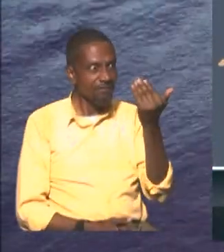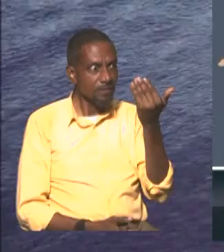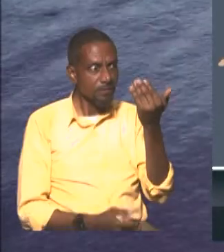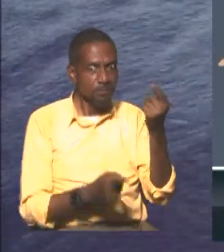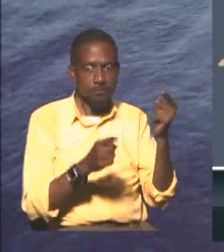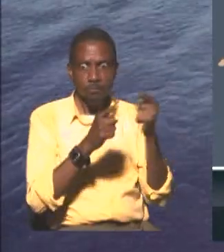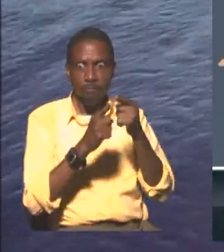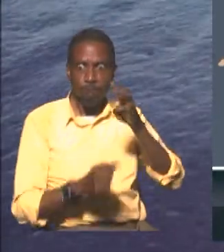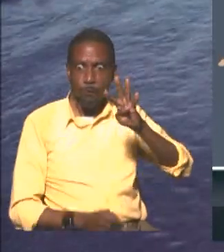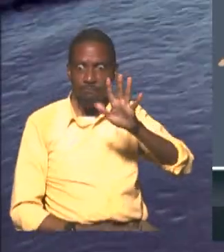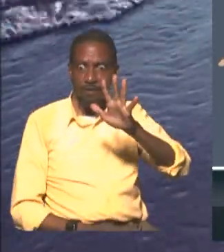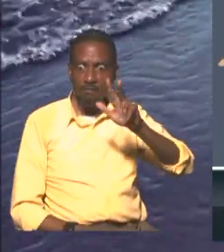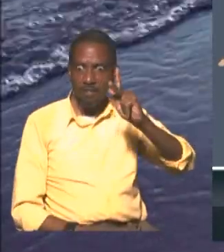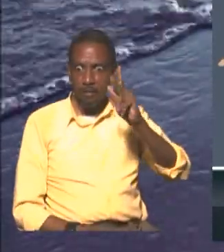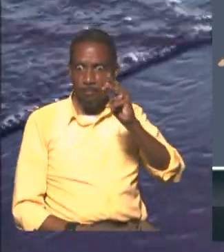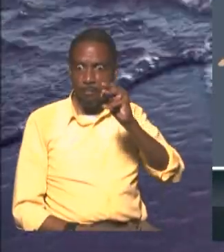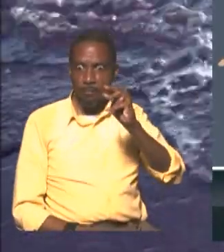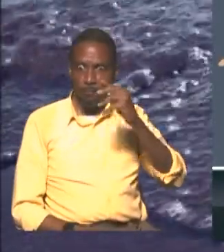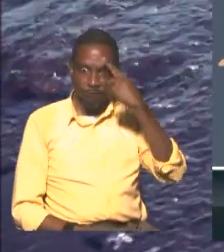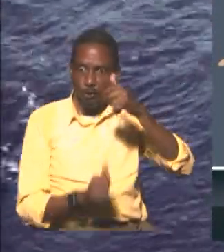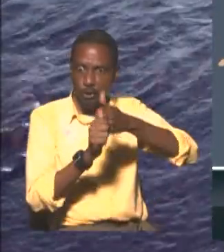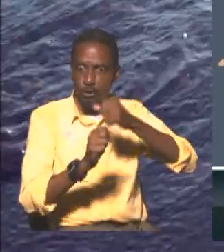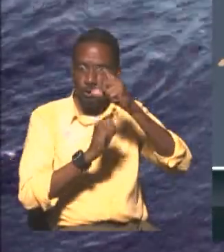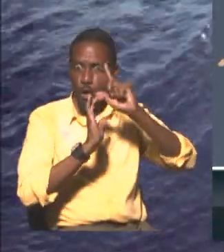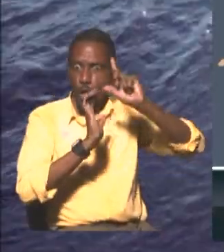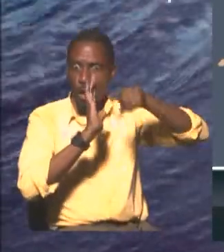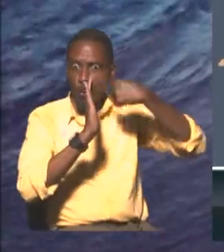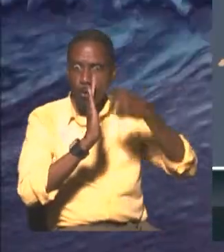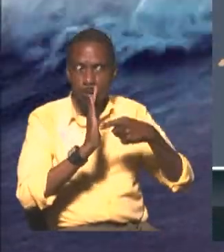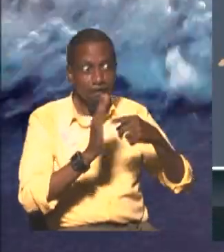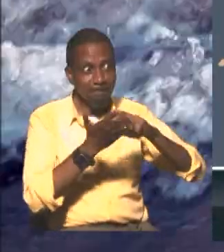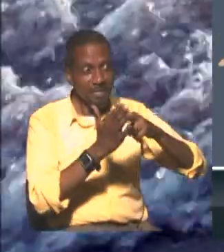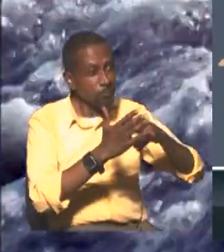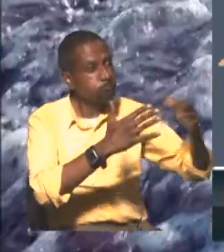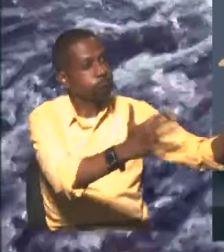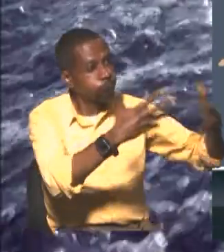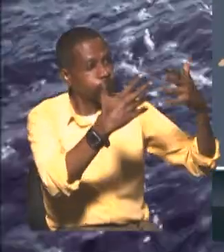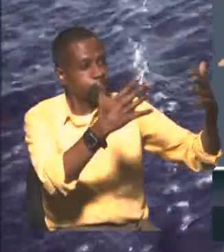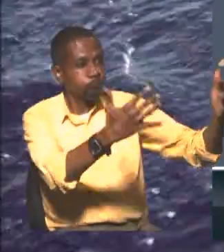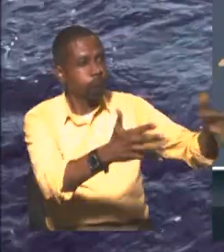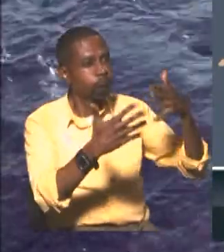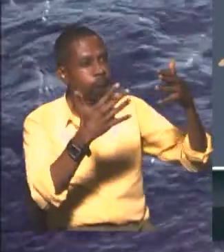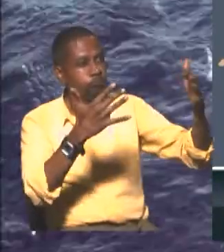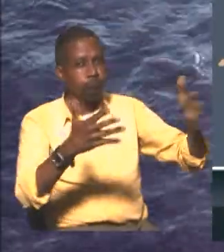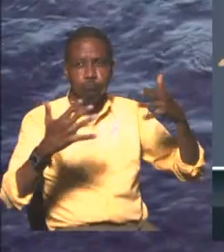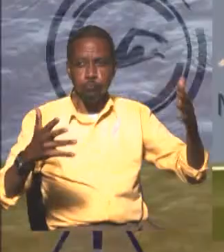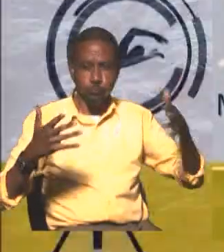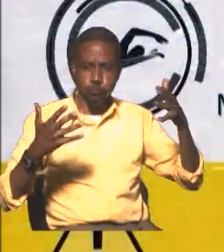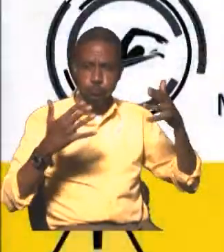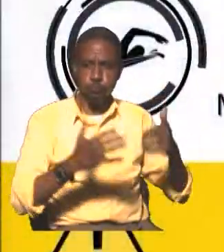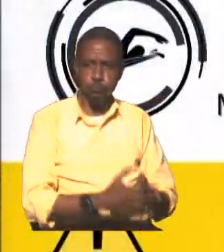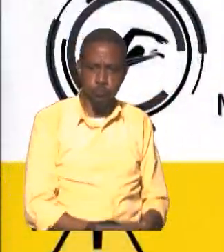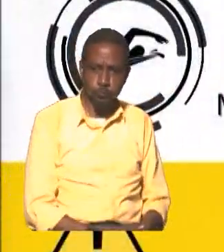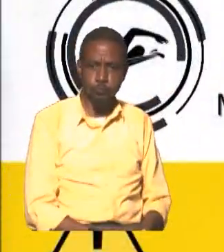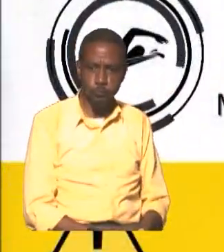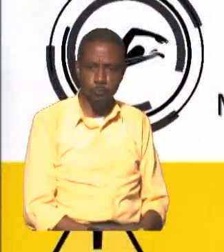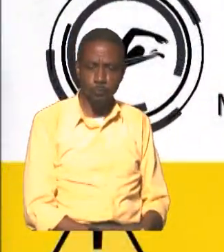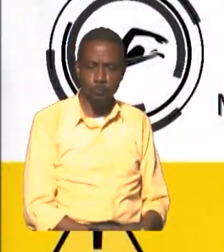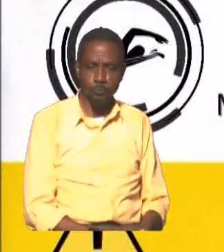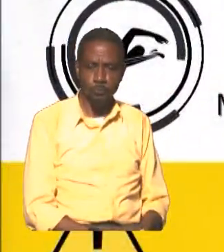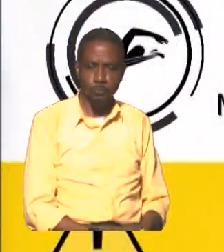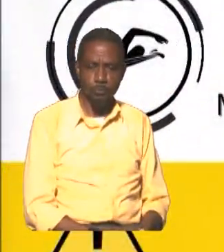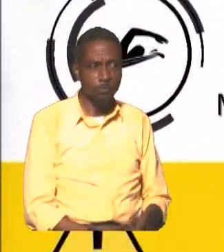45 kilometers per hour, so it's just a bit windy and breezy, just like we said before. Now, these conditions